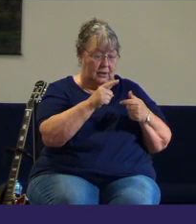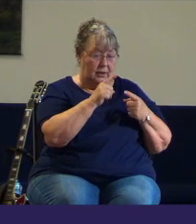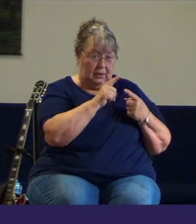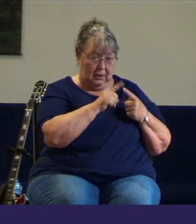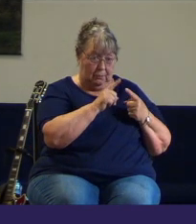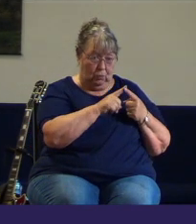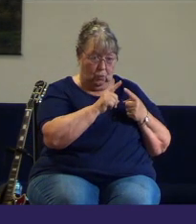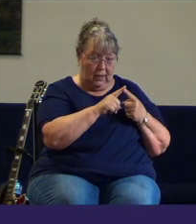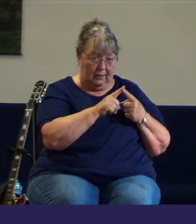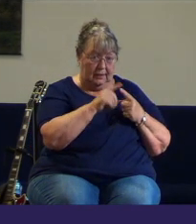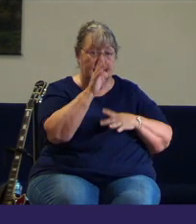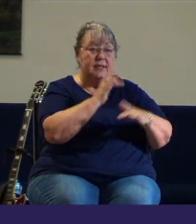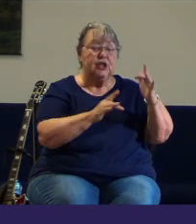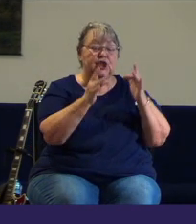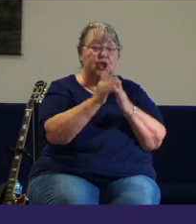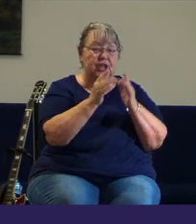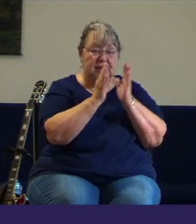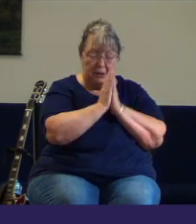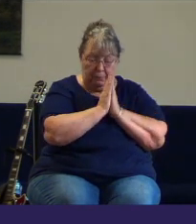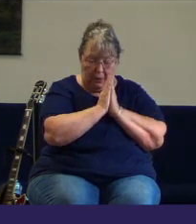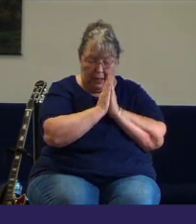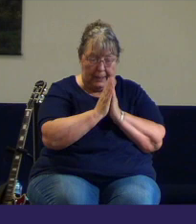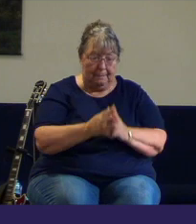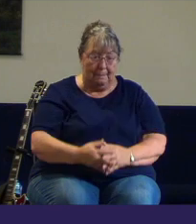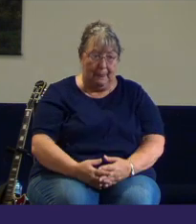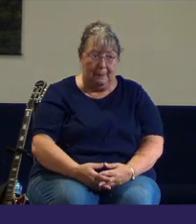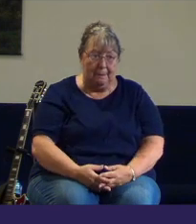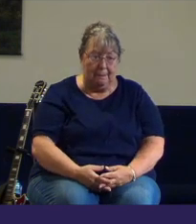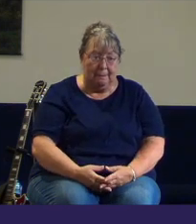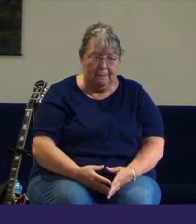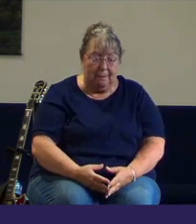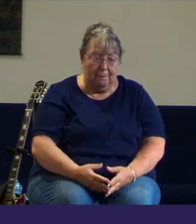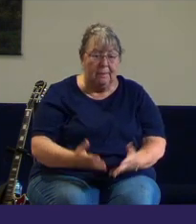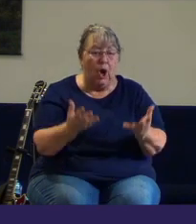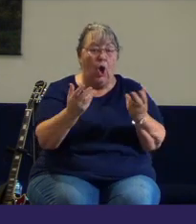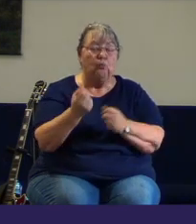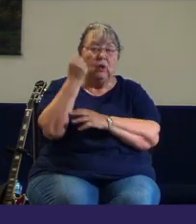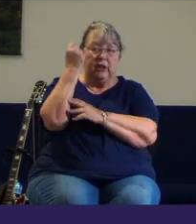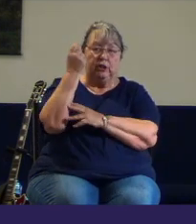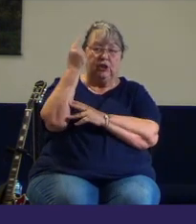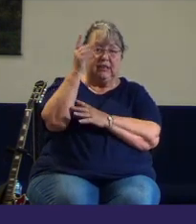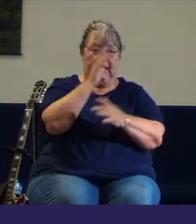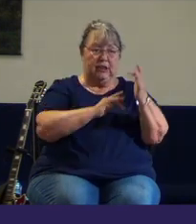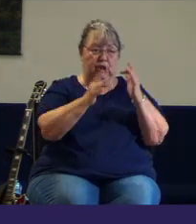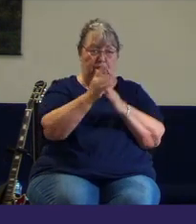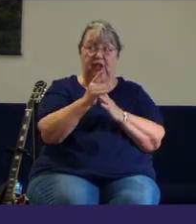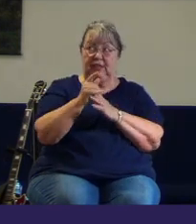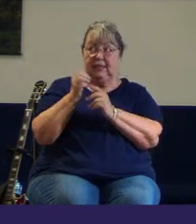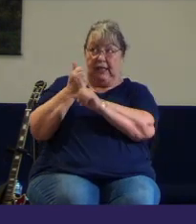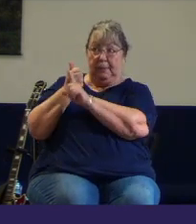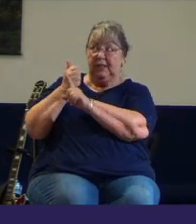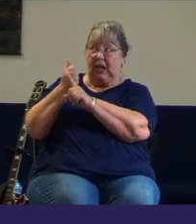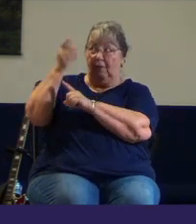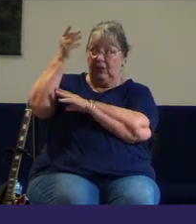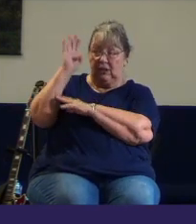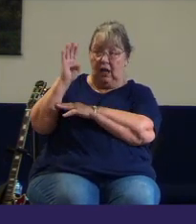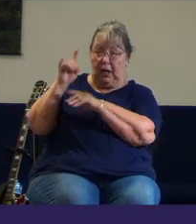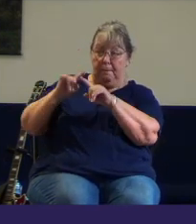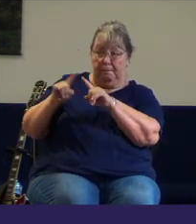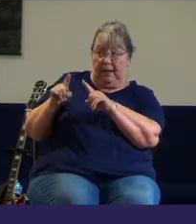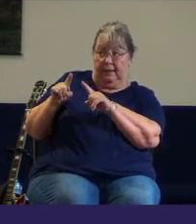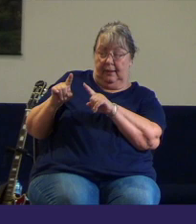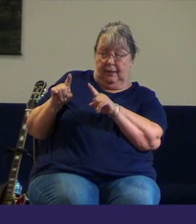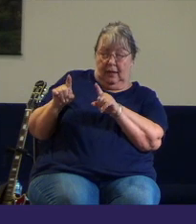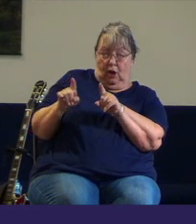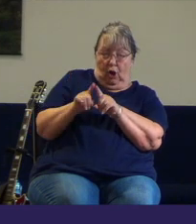I want you to know, however, that Jesus is, I want you to understand that Jesus is God. We know that. But Jesus also set an